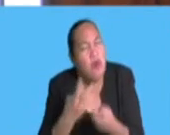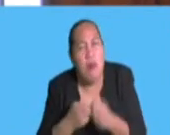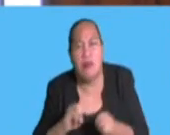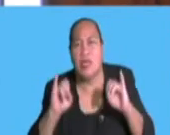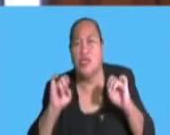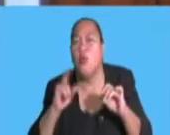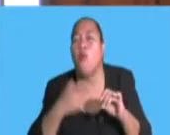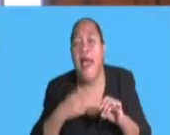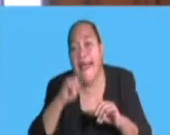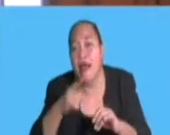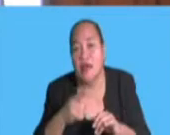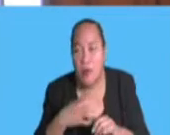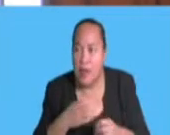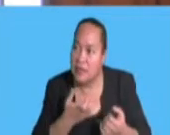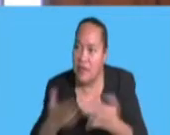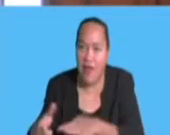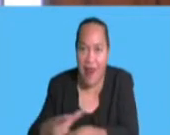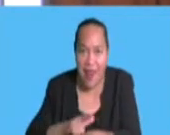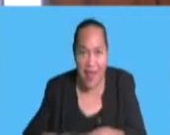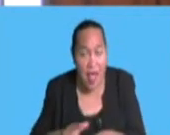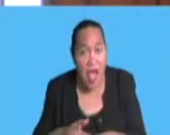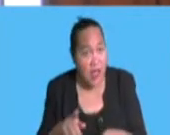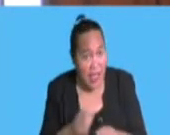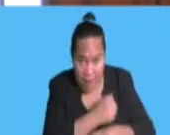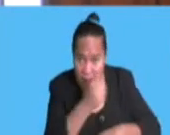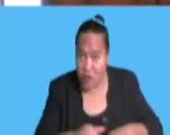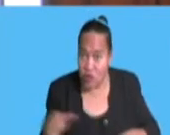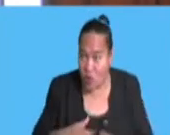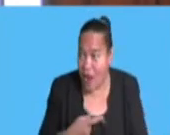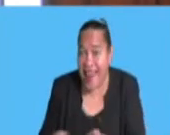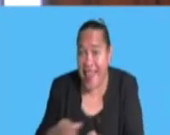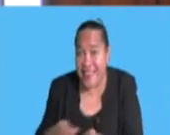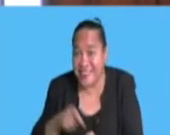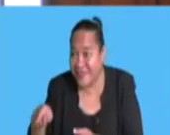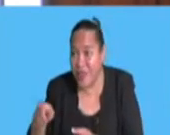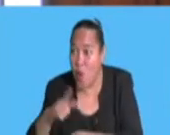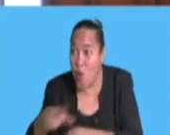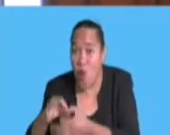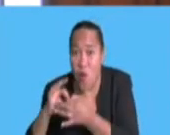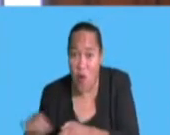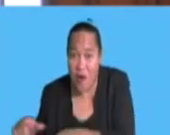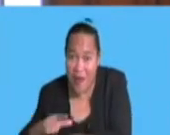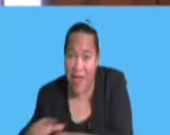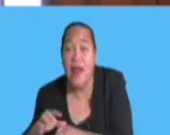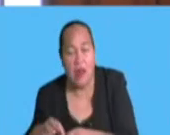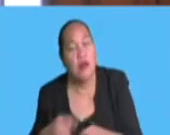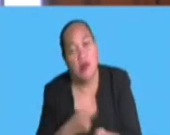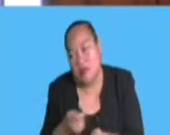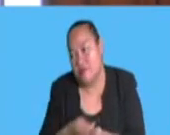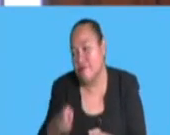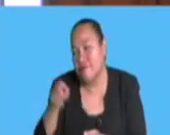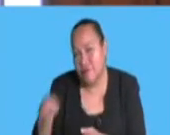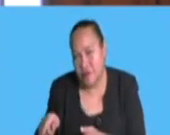The solution is for government directly purchase or lease land from landowner units to supply more land to the market. It then must